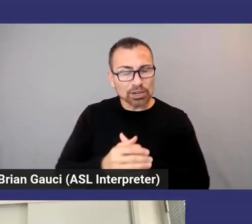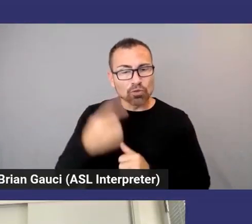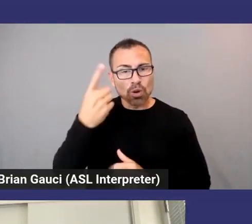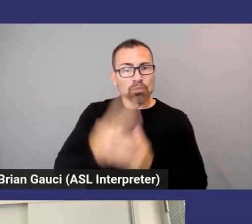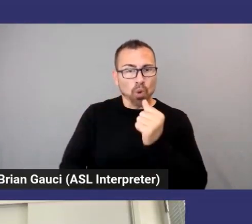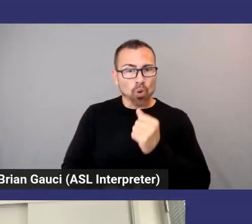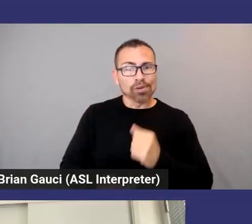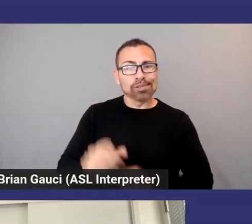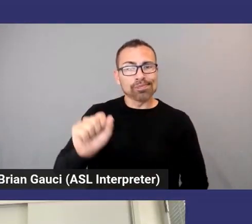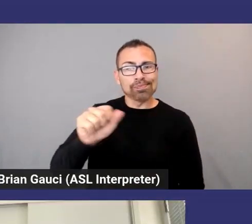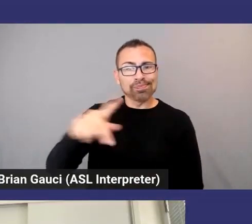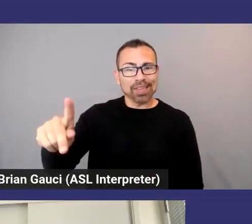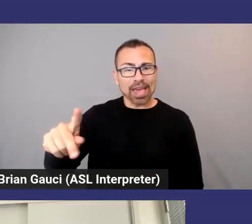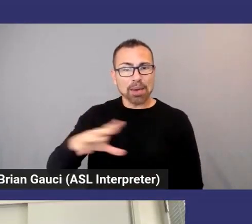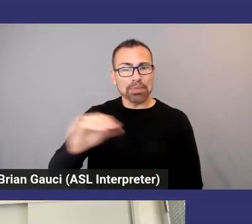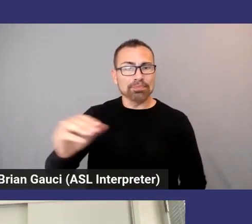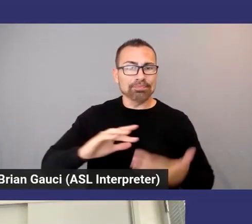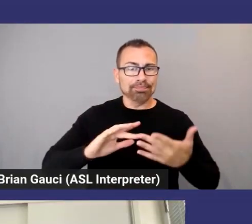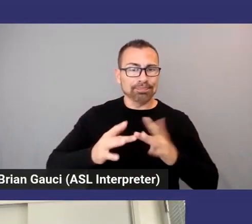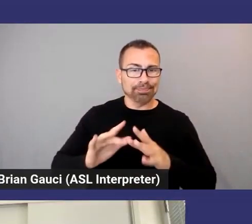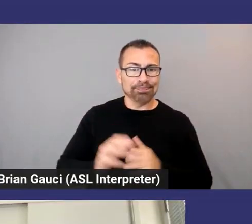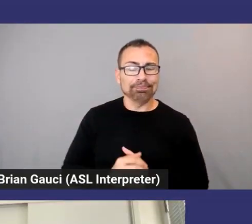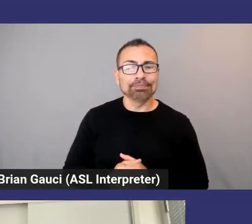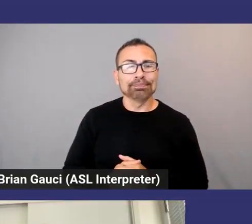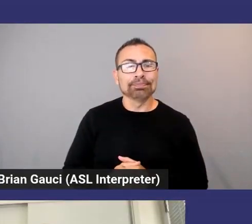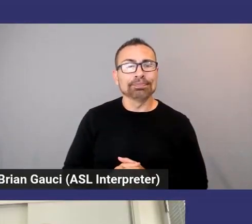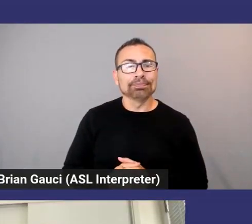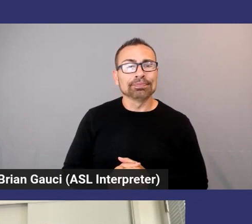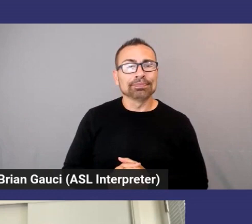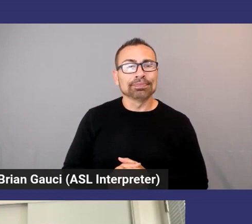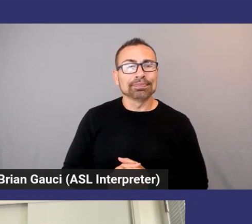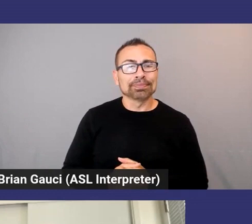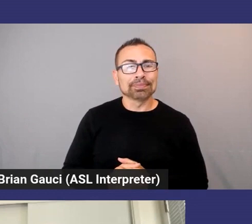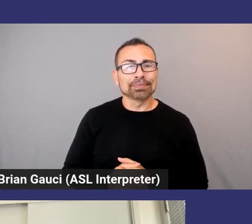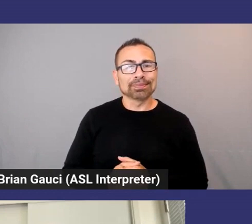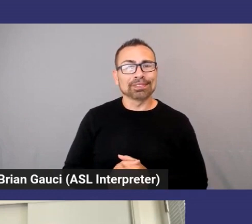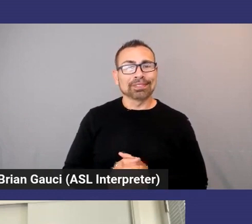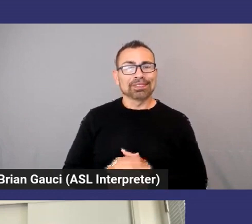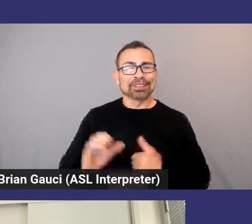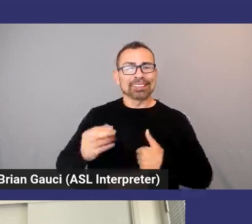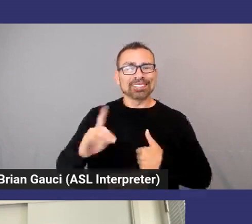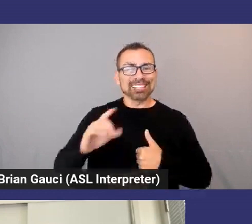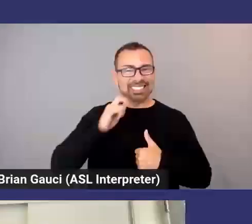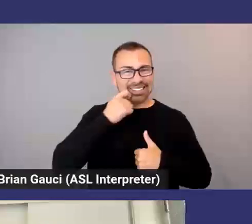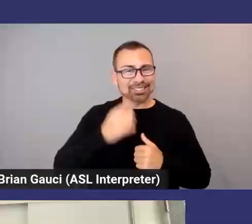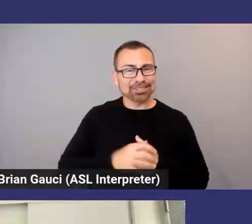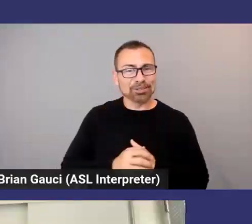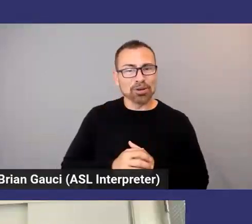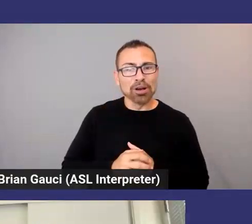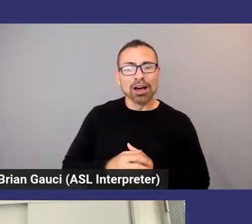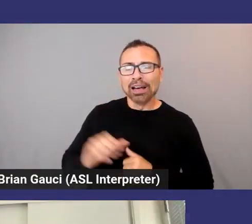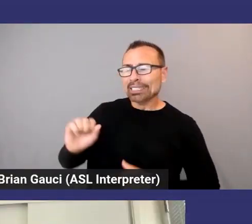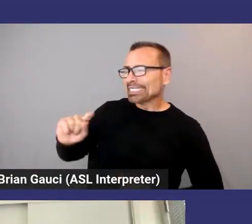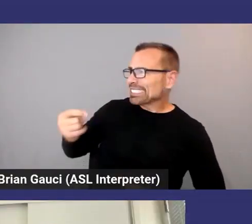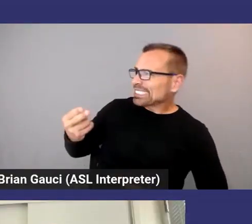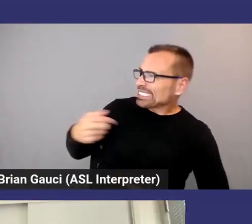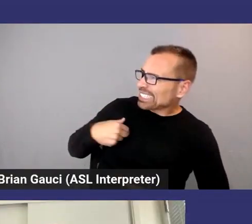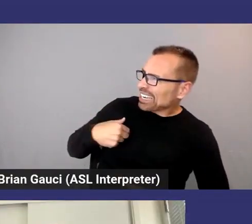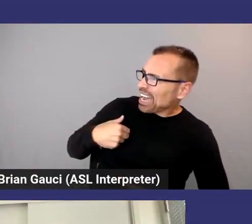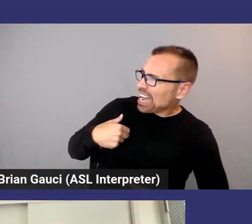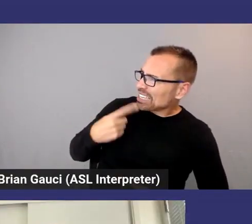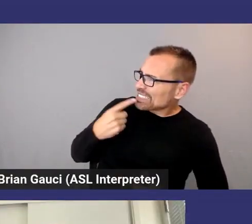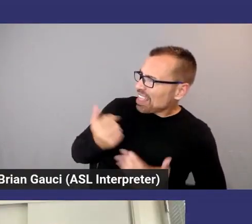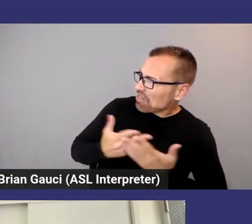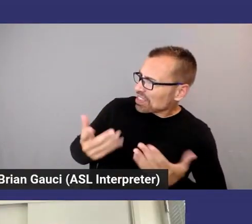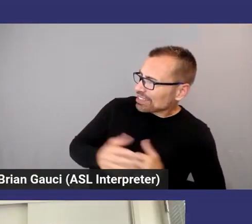Very cool. Satish, Nice. you and I talk about this all the time. Did I forget anything here? No, that's the part. It's